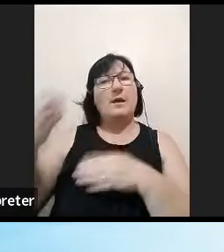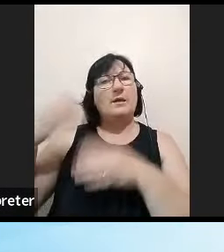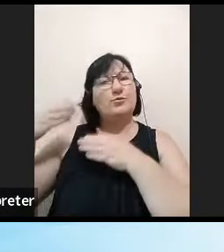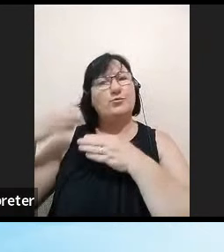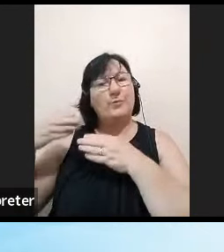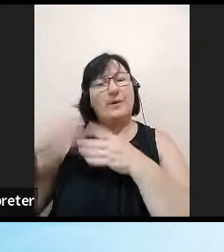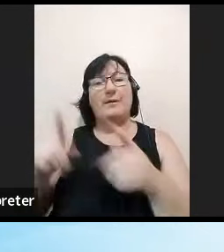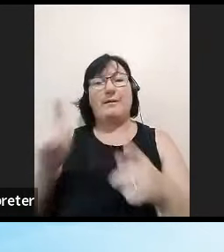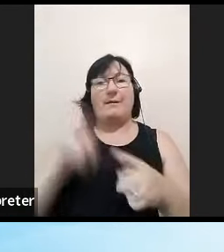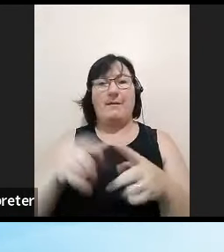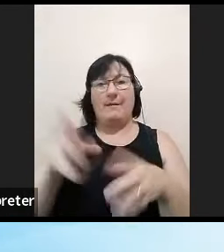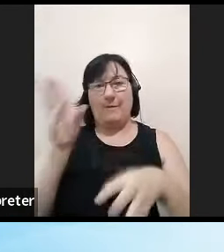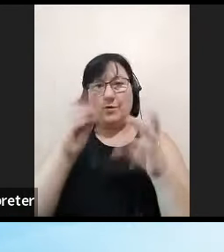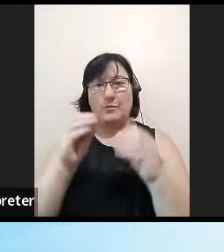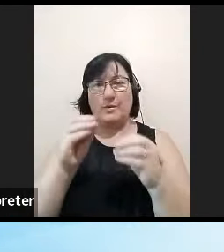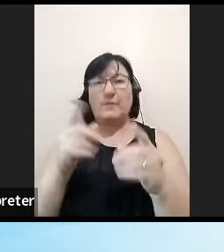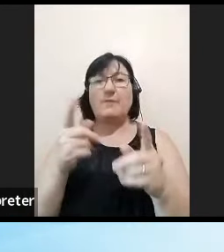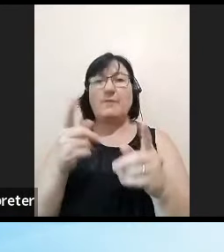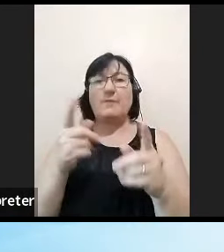exporting. Thank you, Chair.